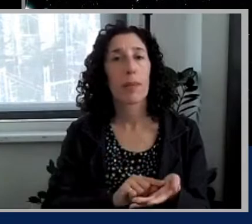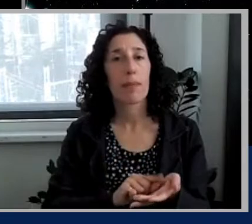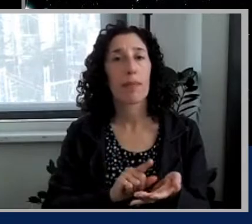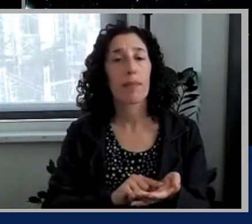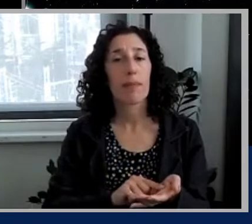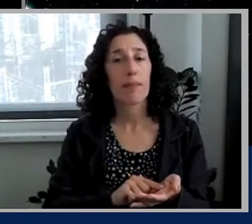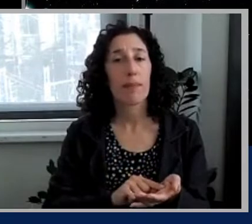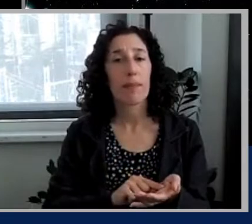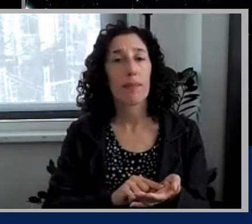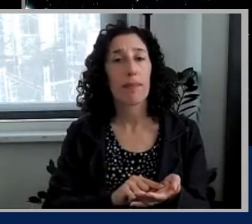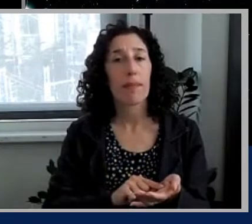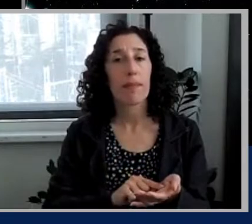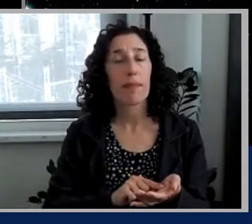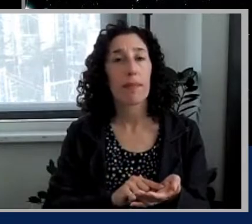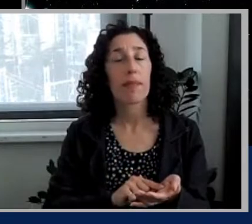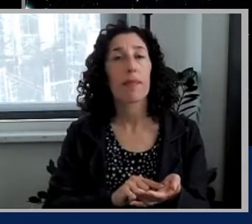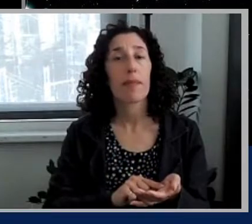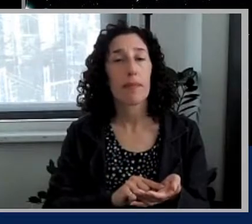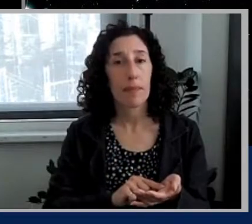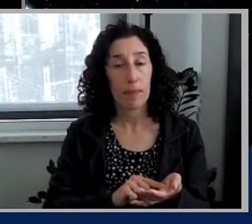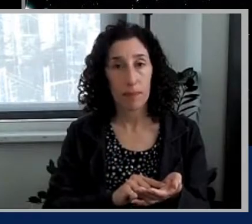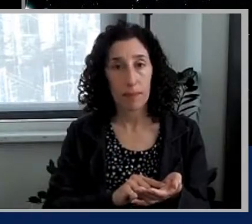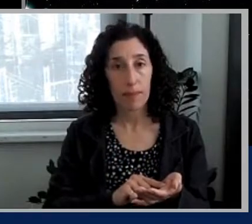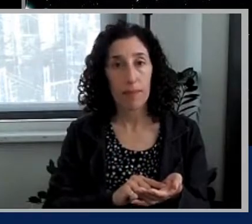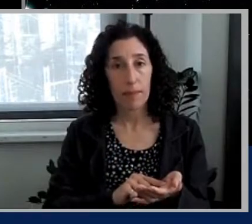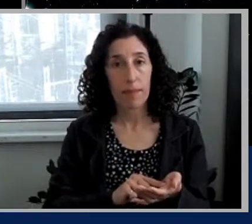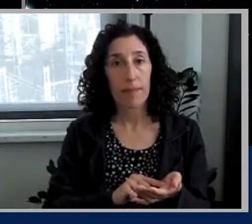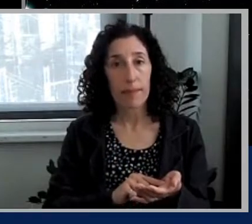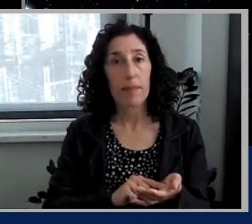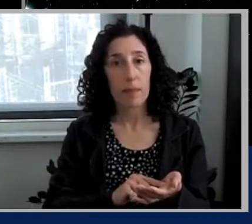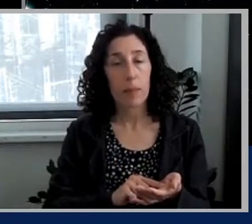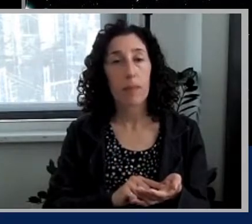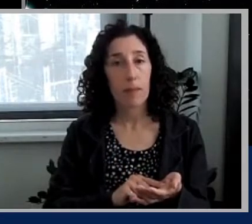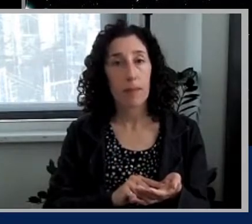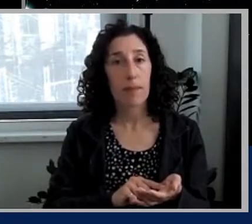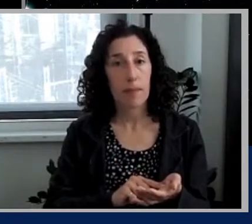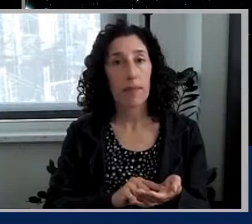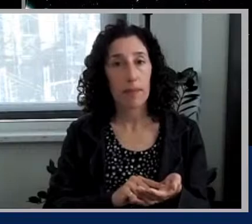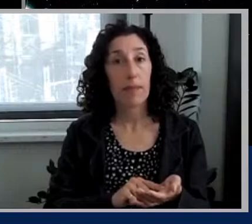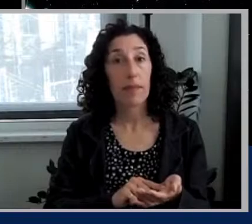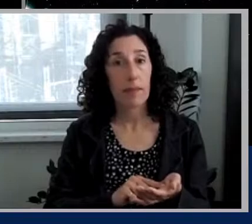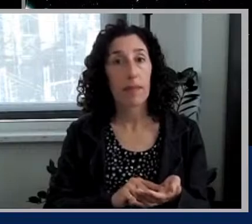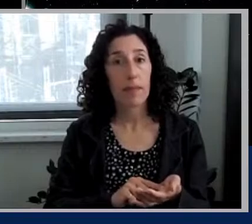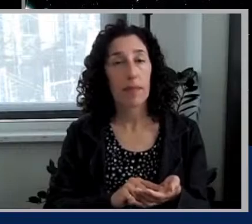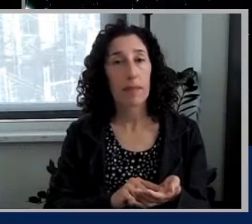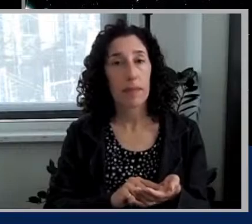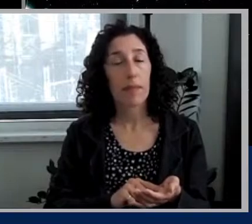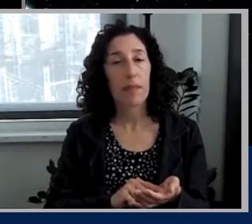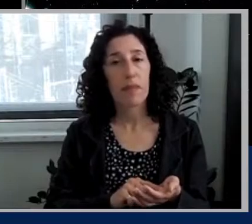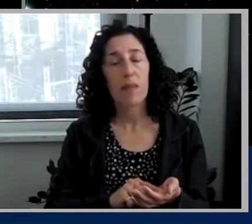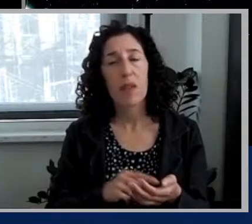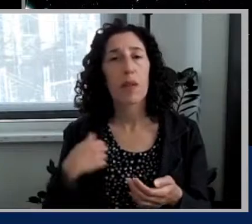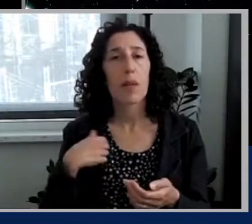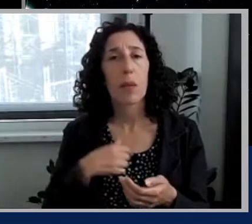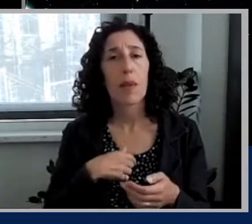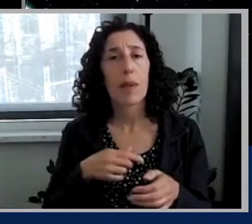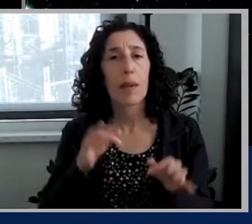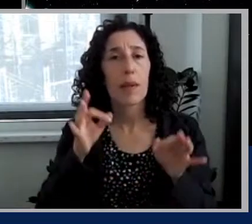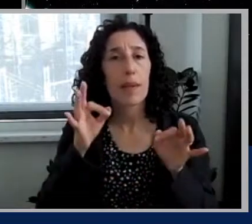be differentiated enough. So it has to be very clear what the layers are that you're working